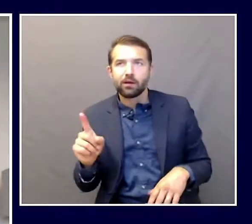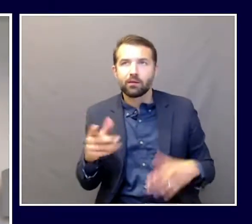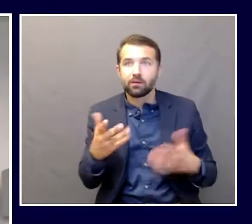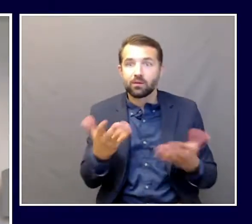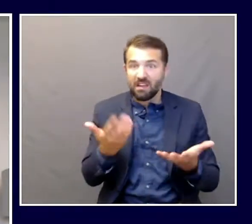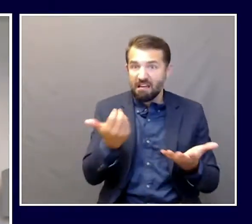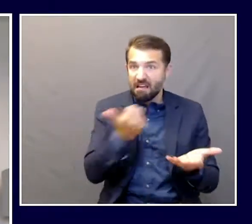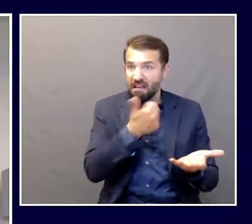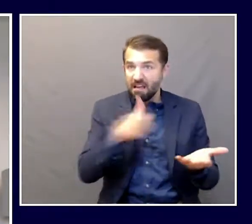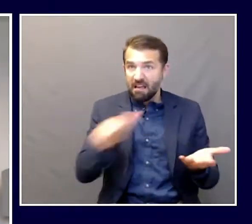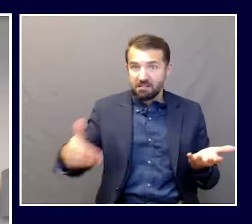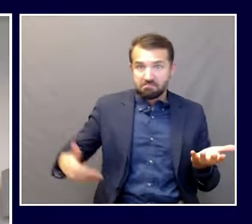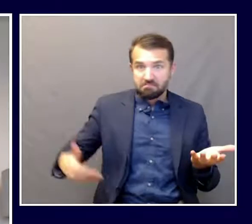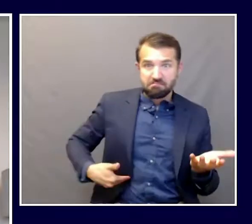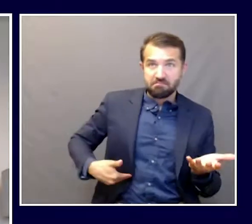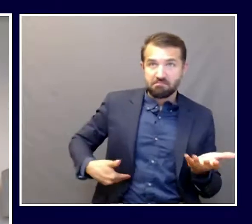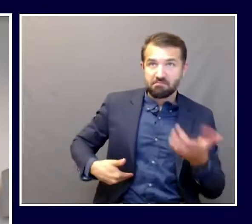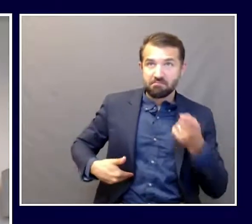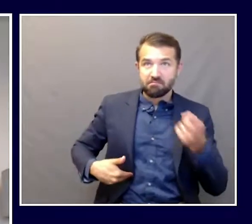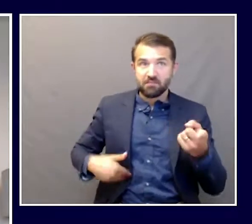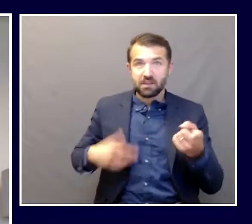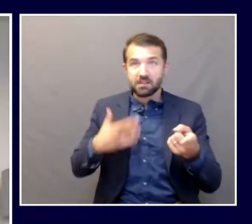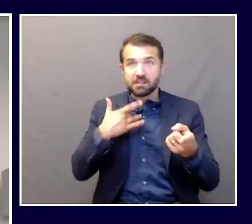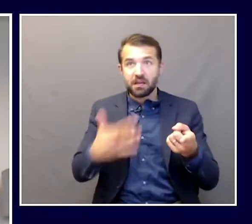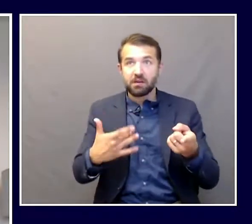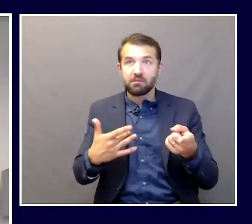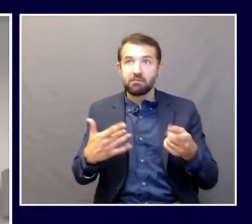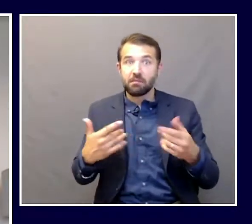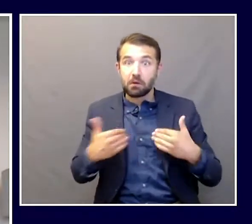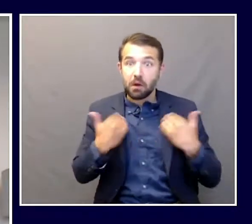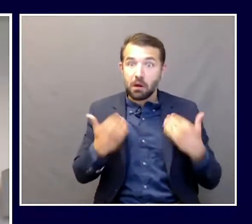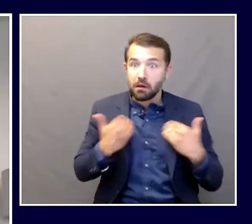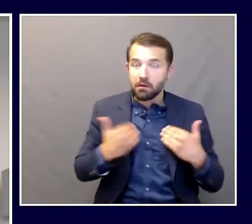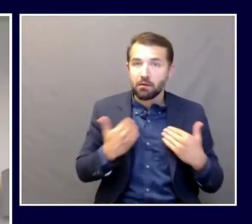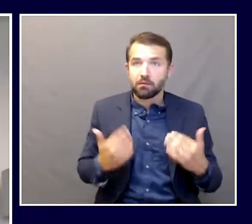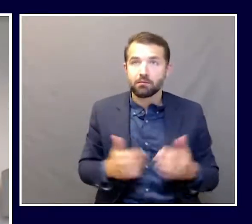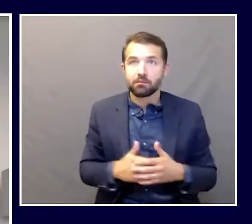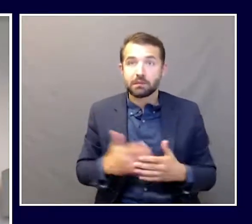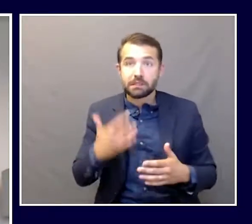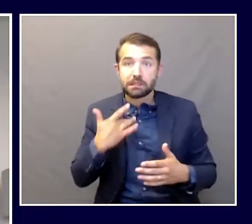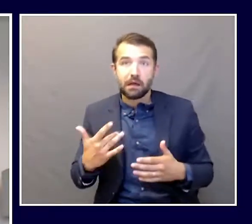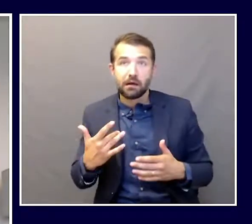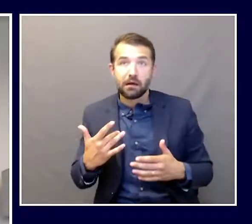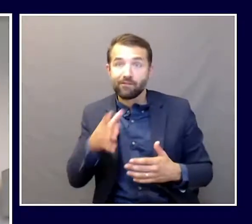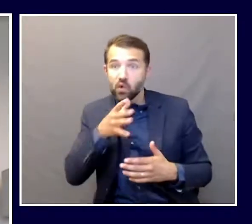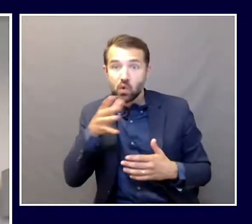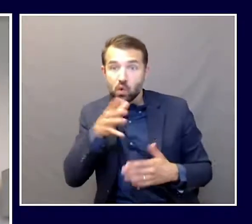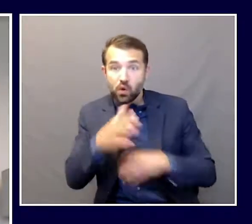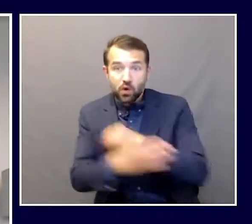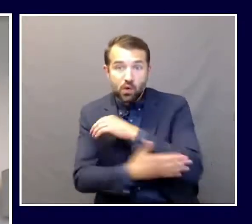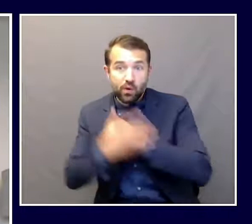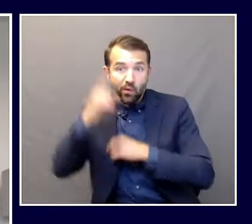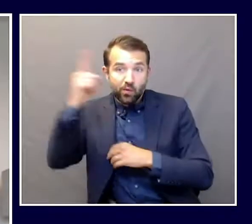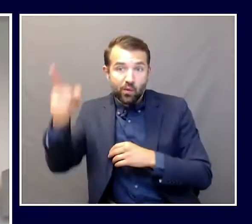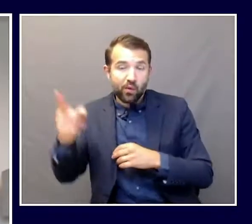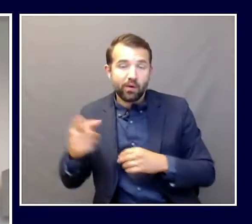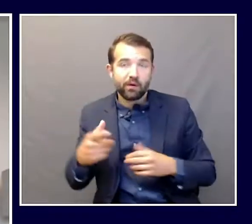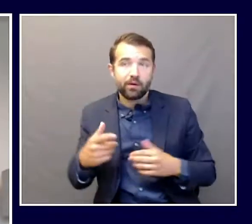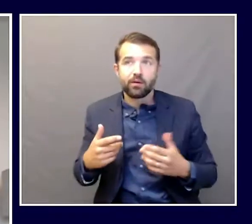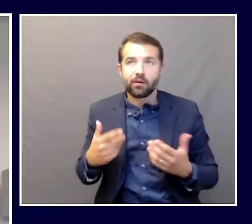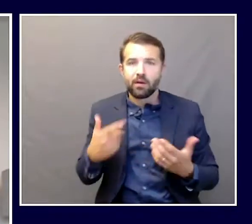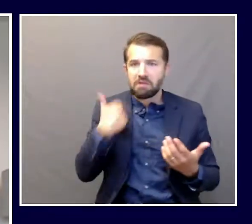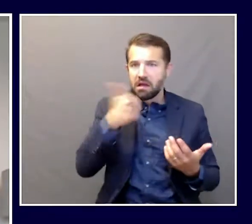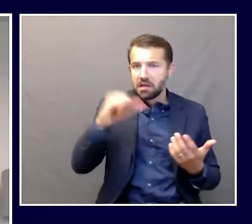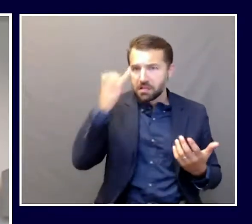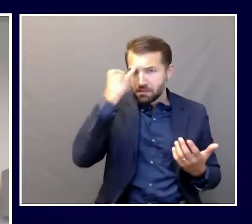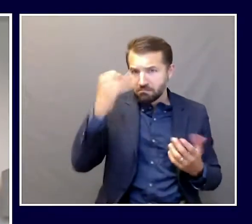that younger population? Is it the rural population? What's your theory at this point? Yep. At this point, Kevin, certainly